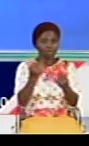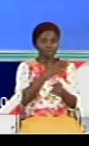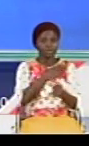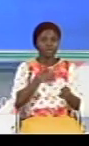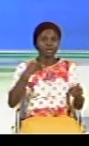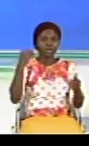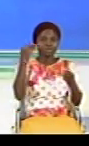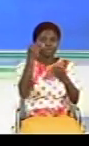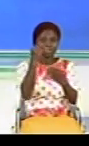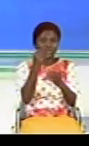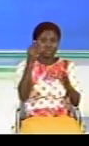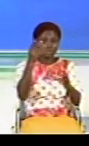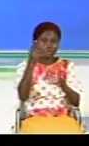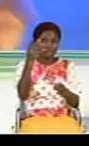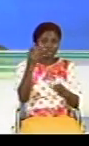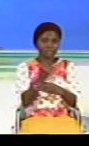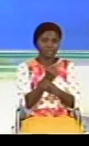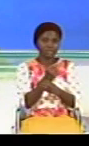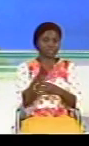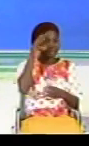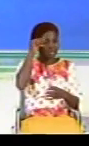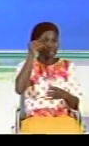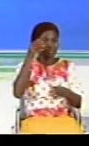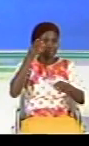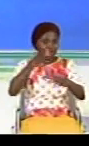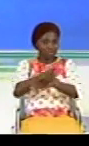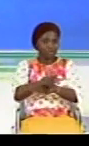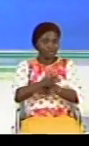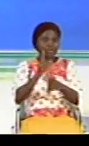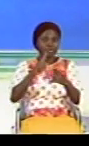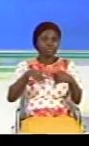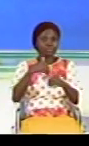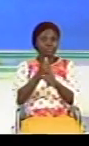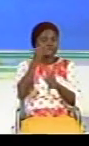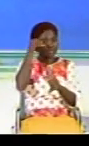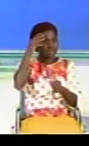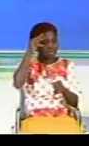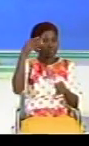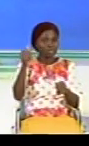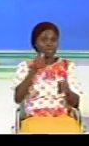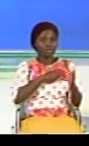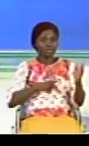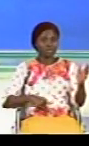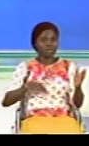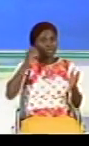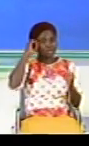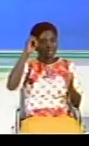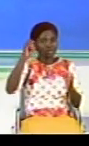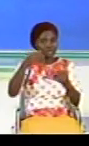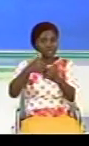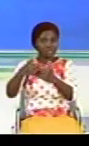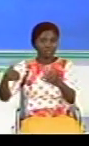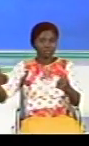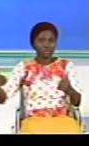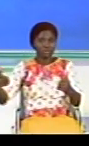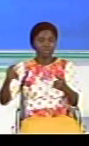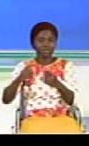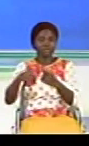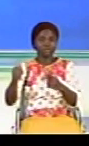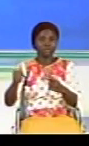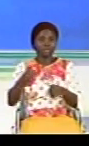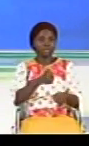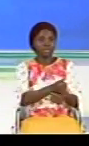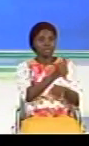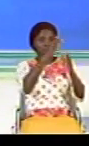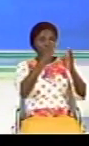make him a king, he departed again into a mountain alone. And eventually